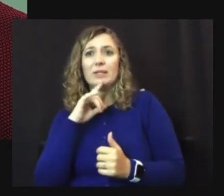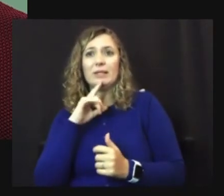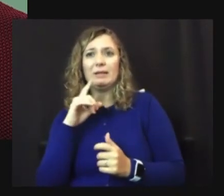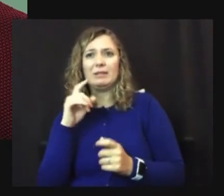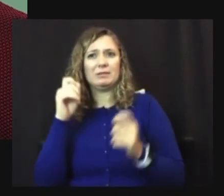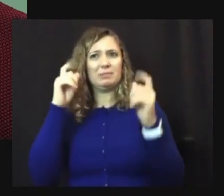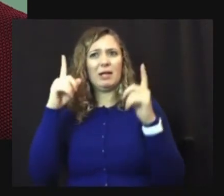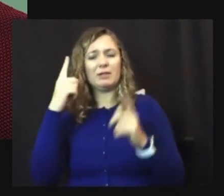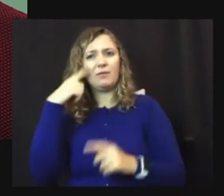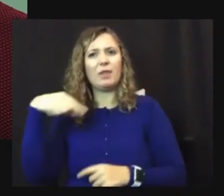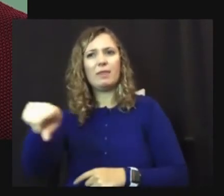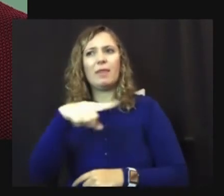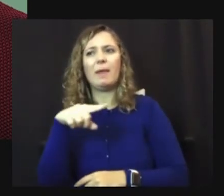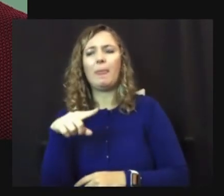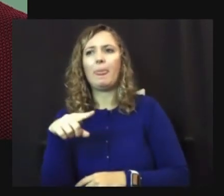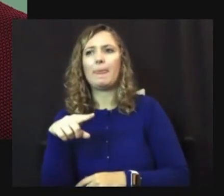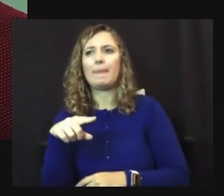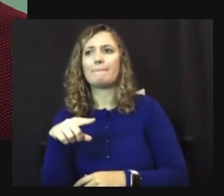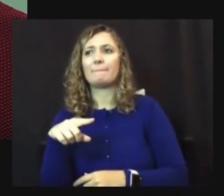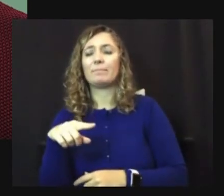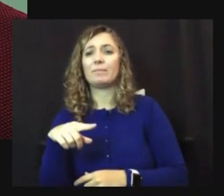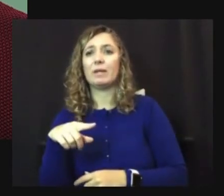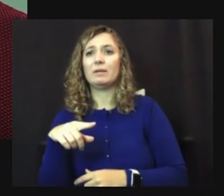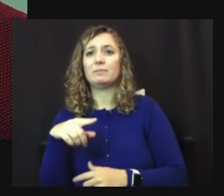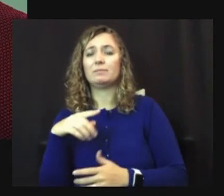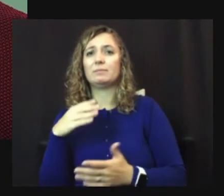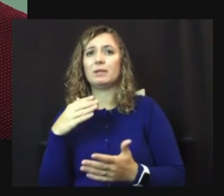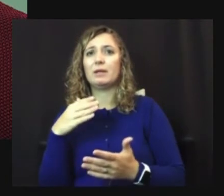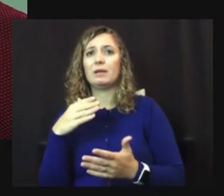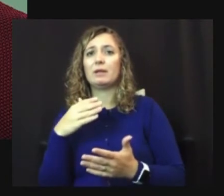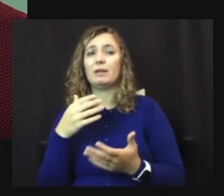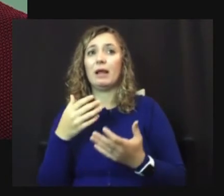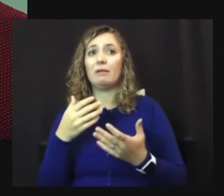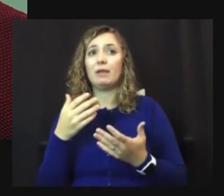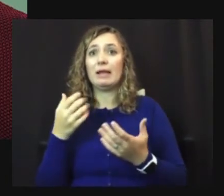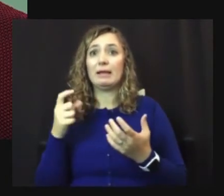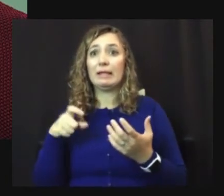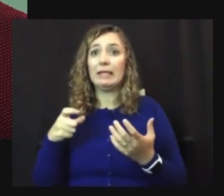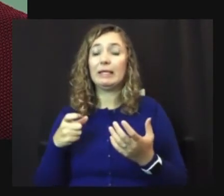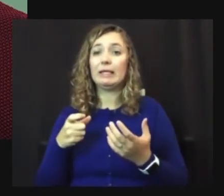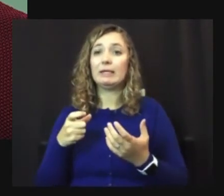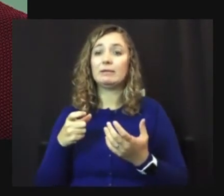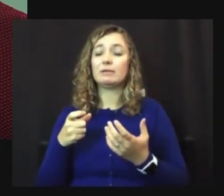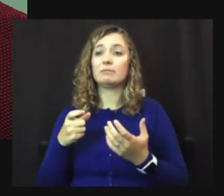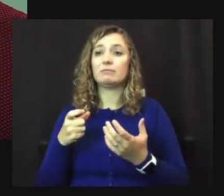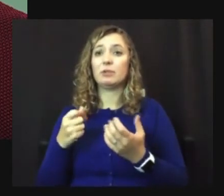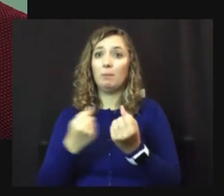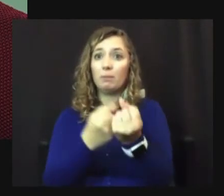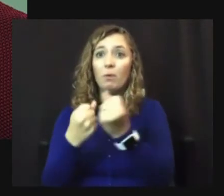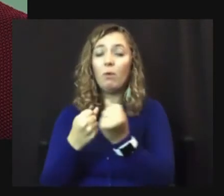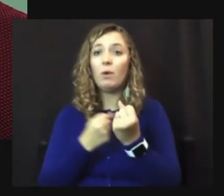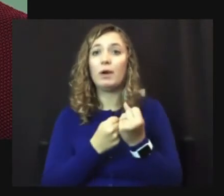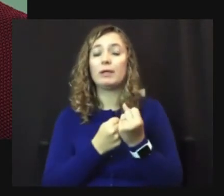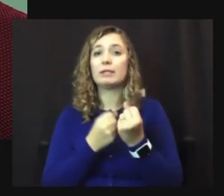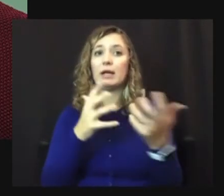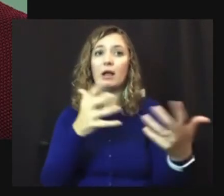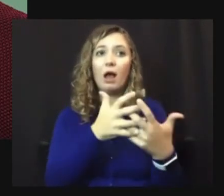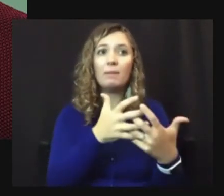the energy I have expelled, what supports and accommodations I have in one situation and what's missing in